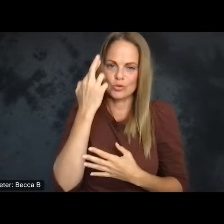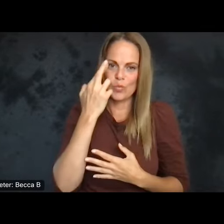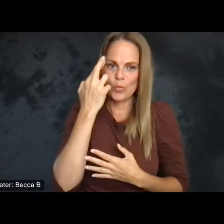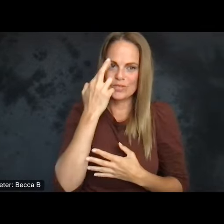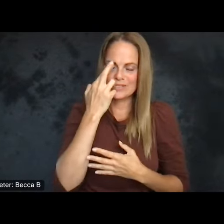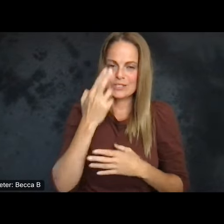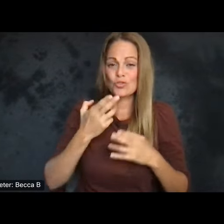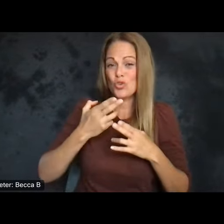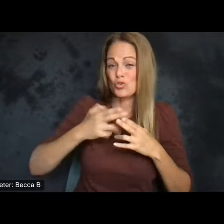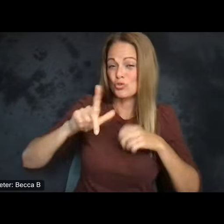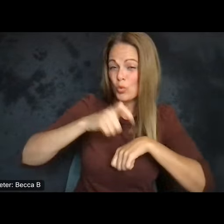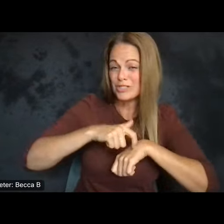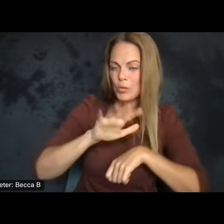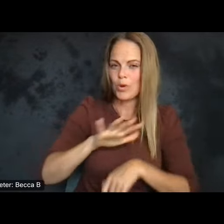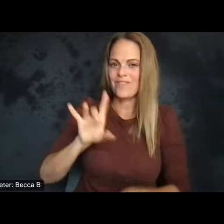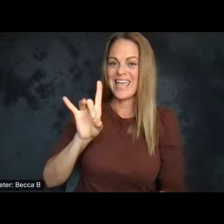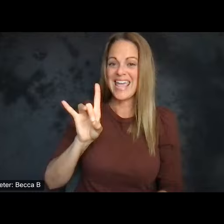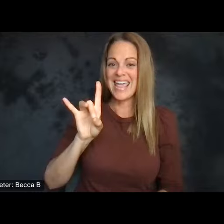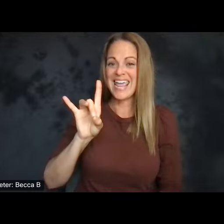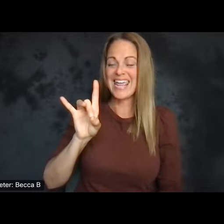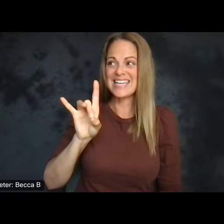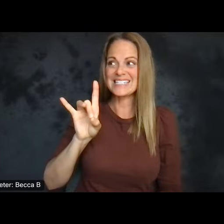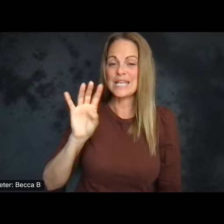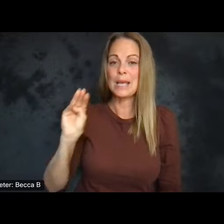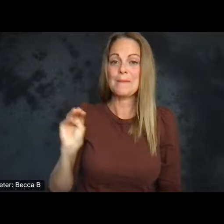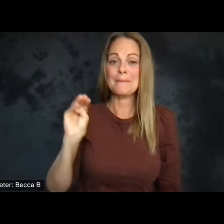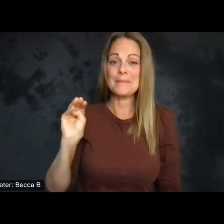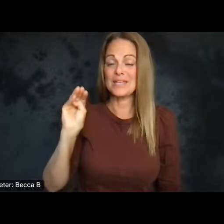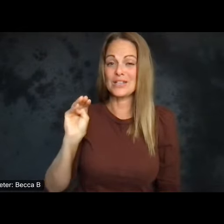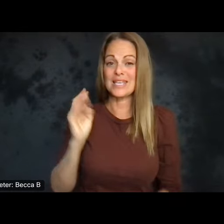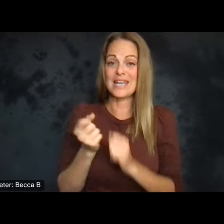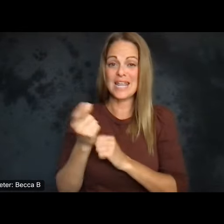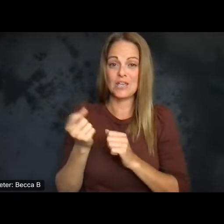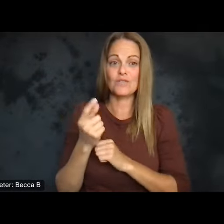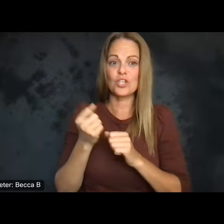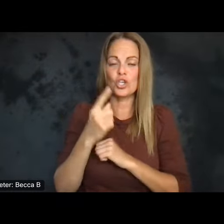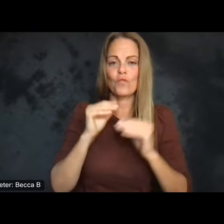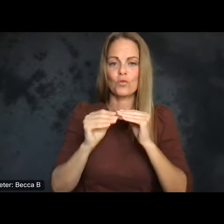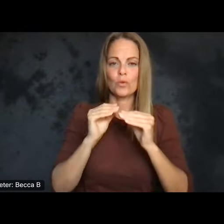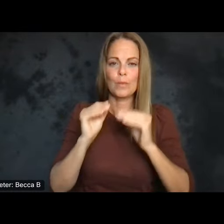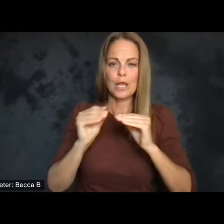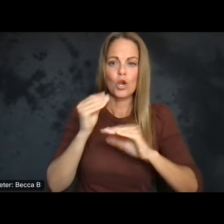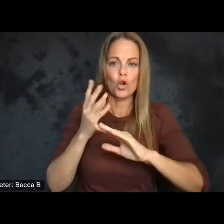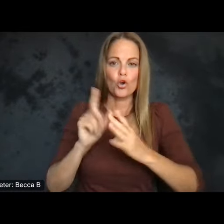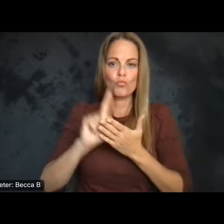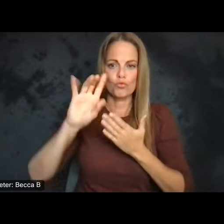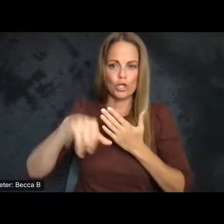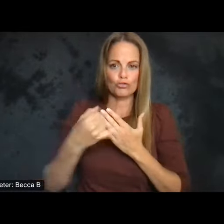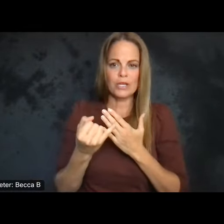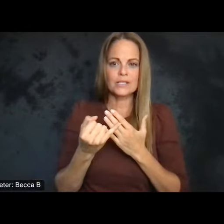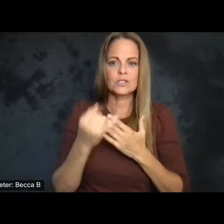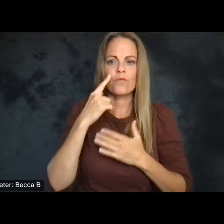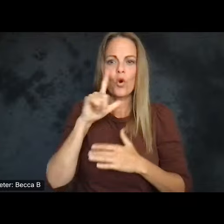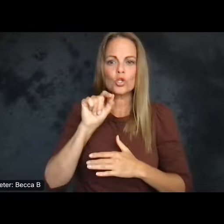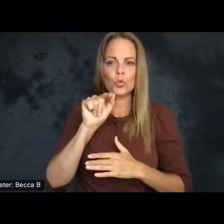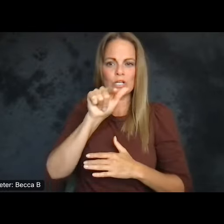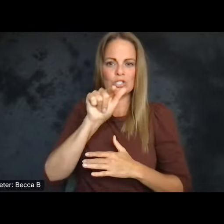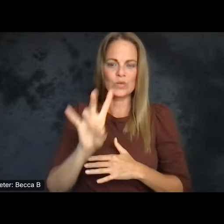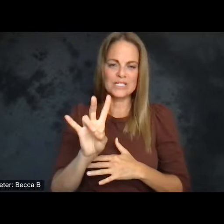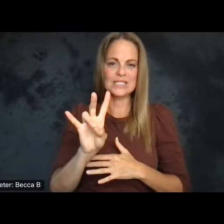again, we have roughly $8 million a year for rehab and repair projects. For 2027, we've identified $15